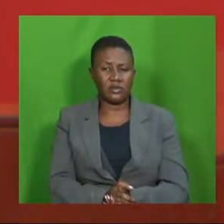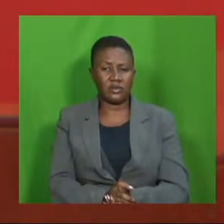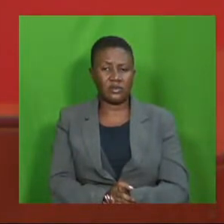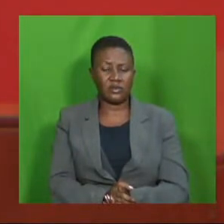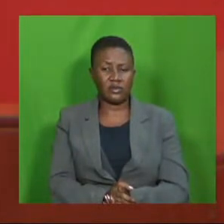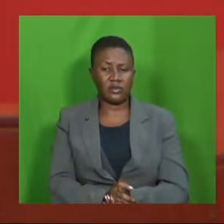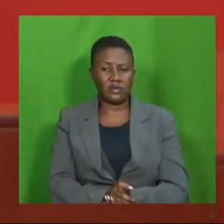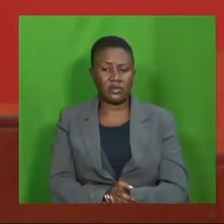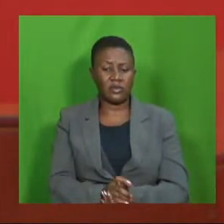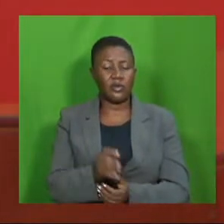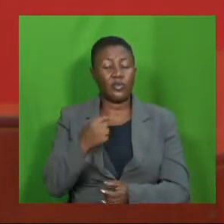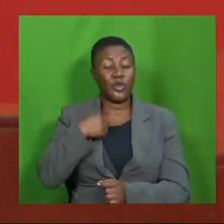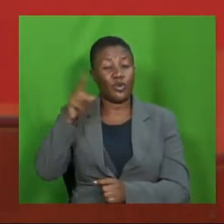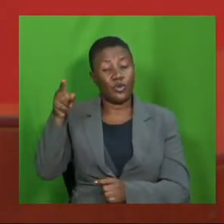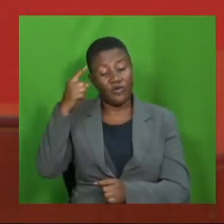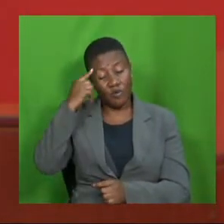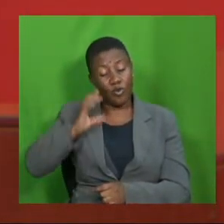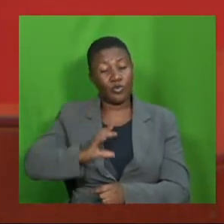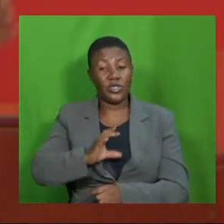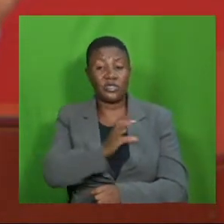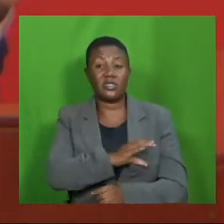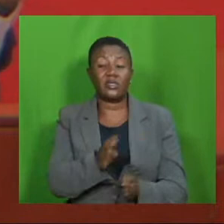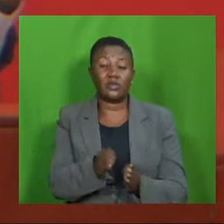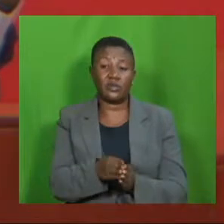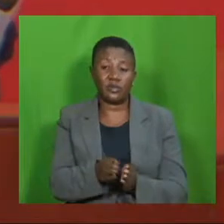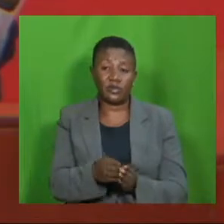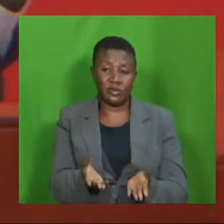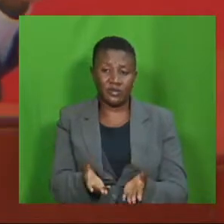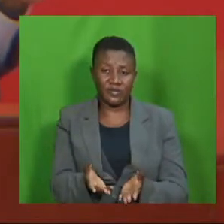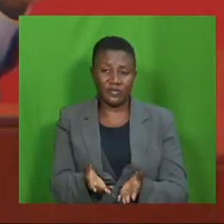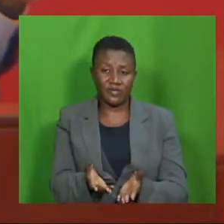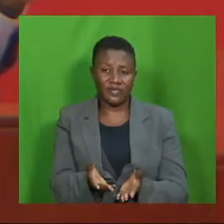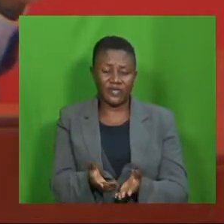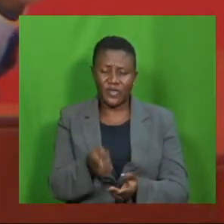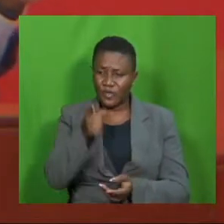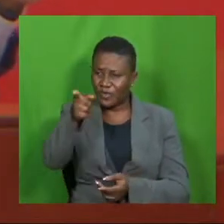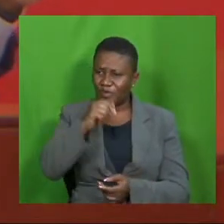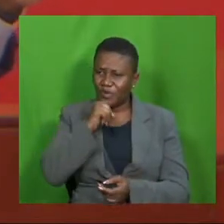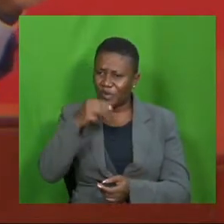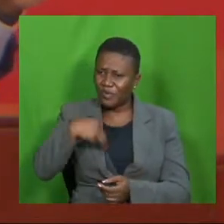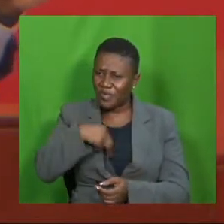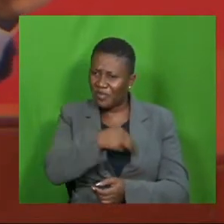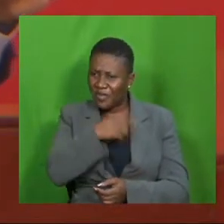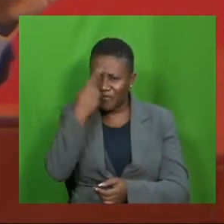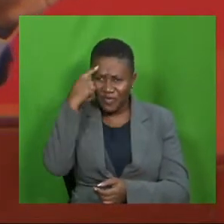Other committee meeting, sorry. So you are not a member of Tema